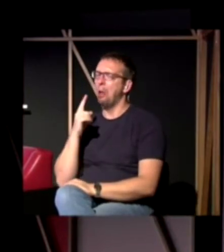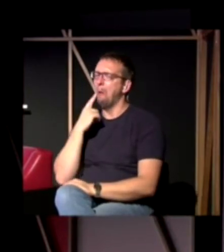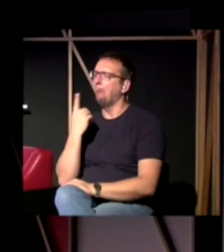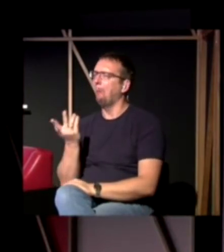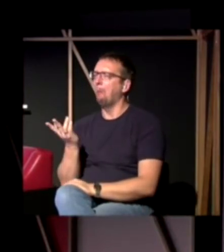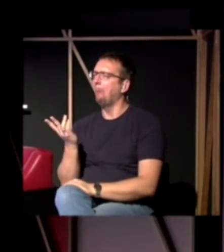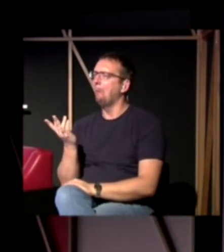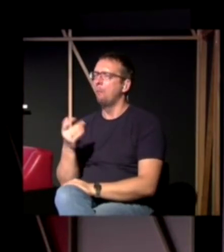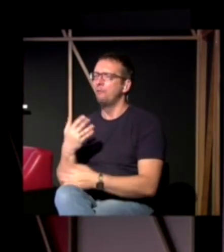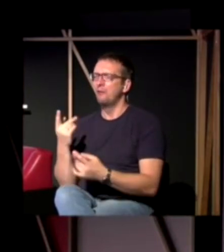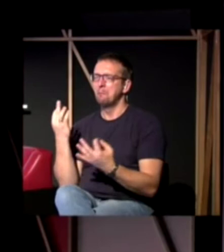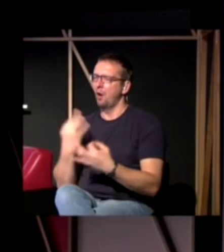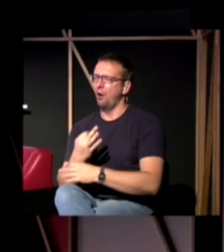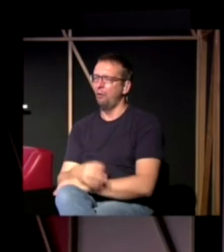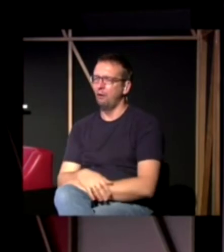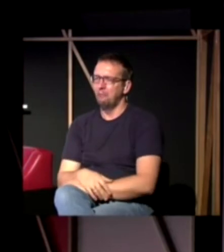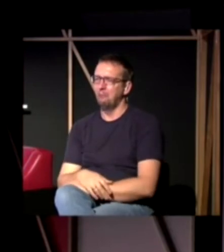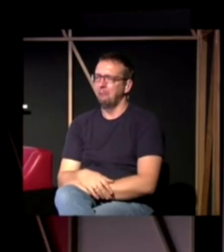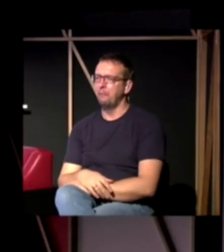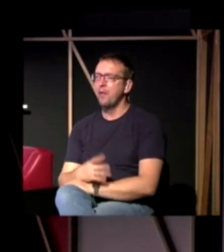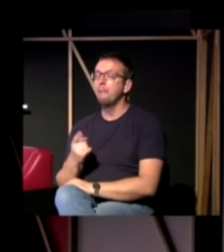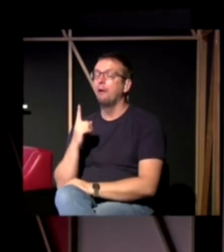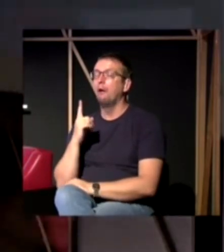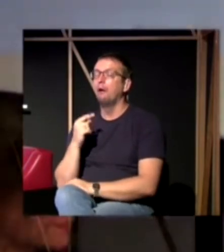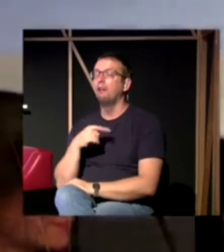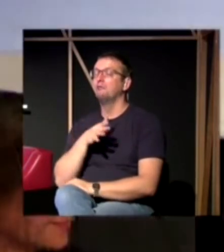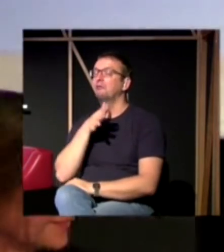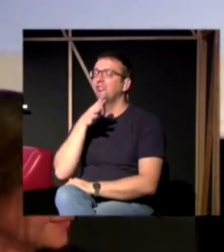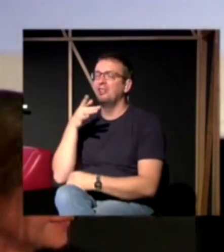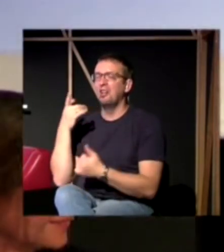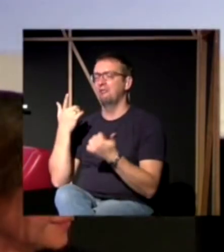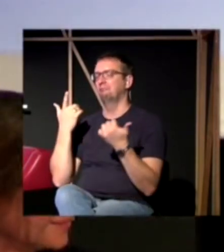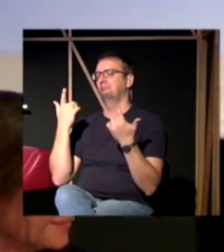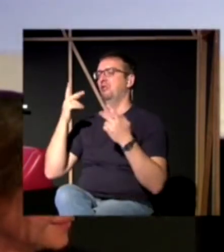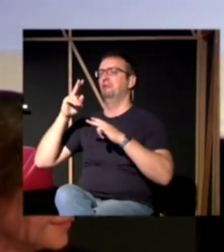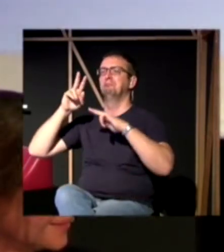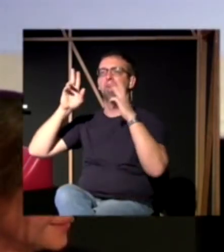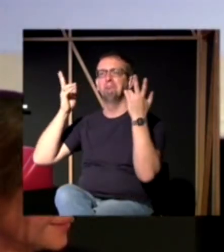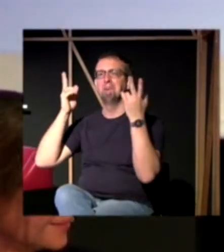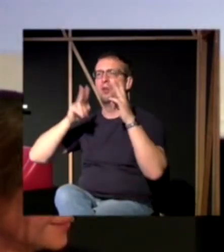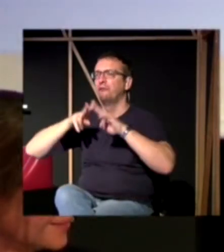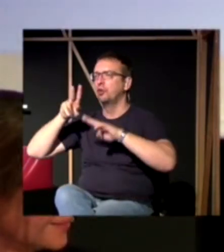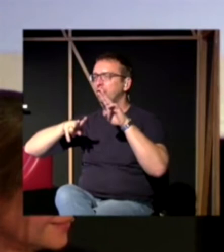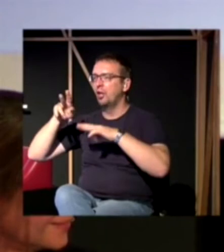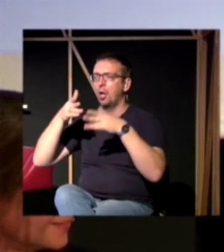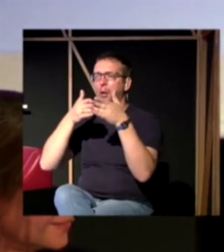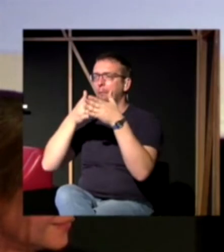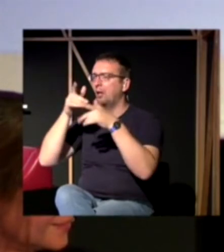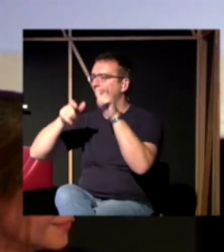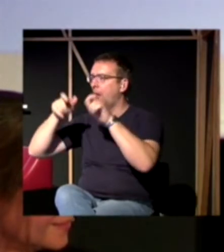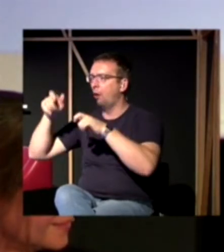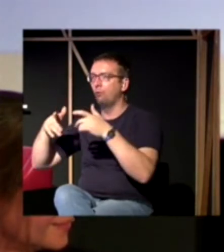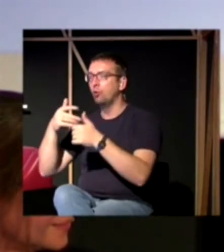football fans. I'm still young, I'm only 23, and I was looking football